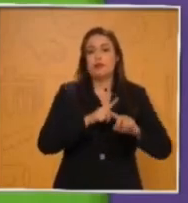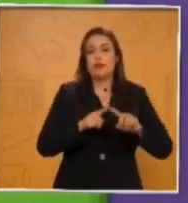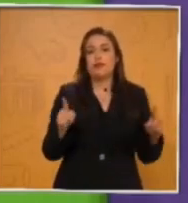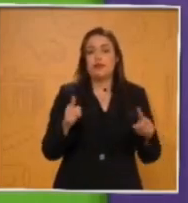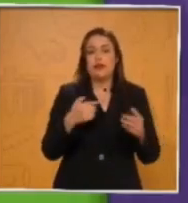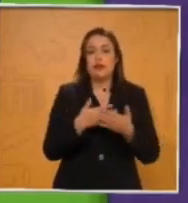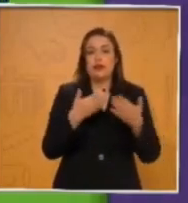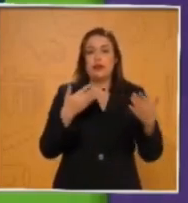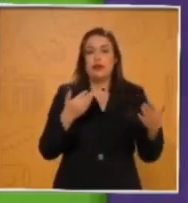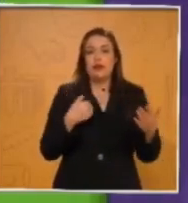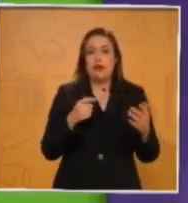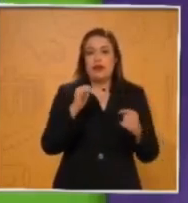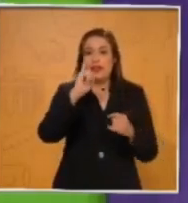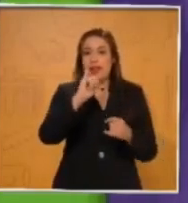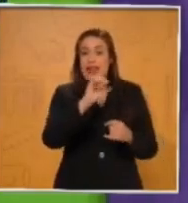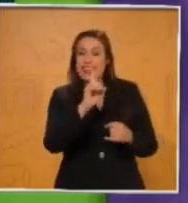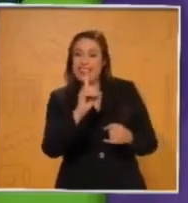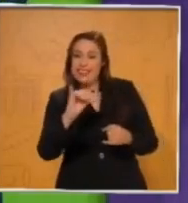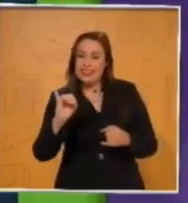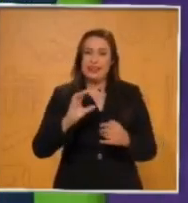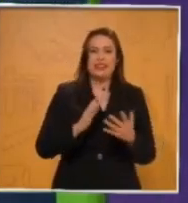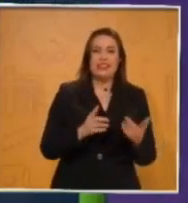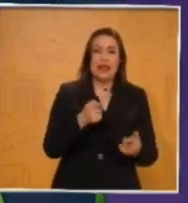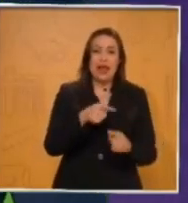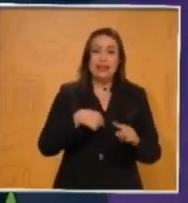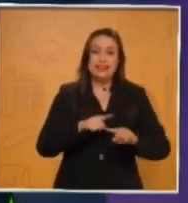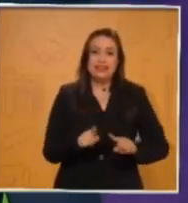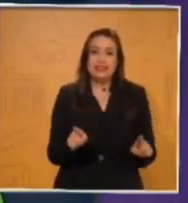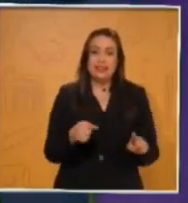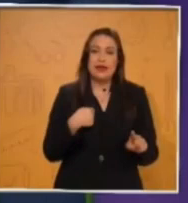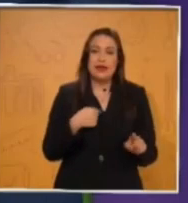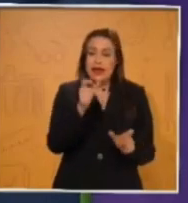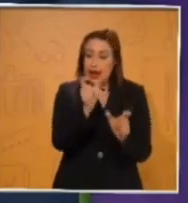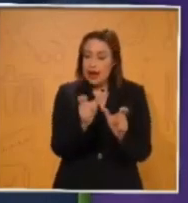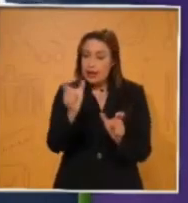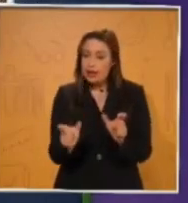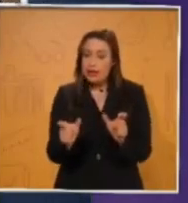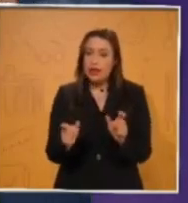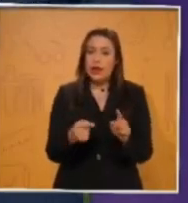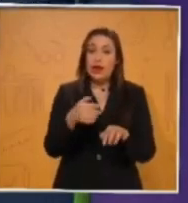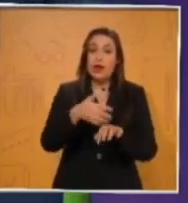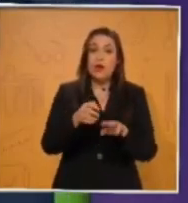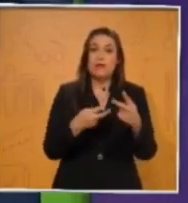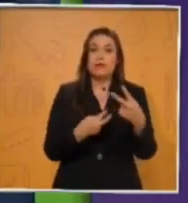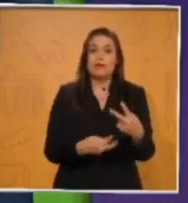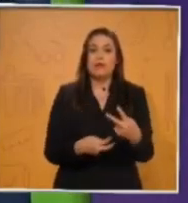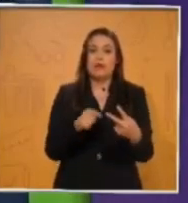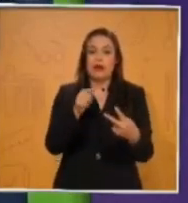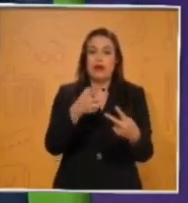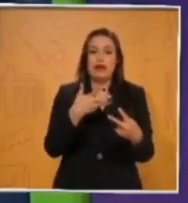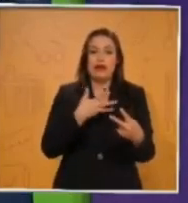ed, okay? Then we have the category number 2. They are titled